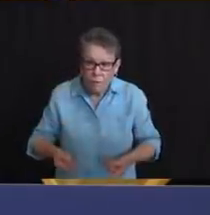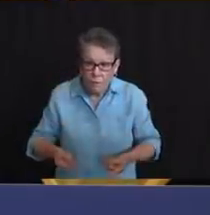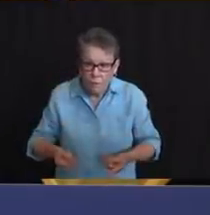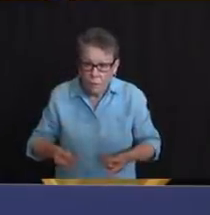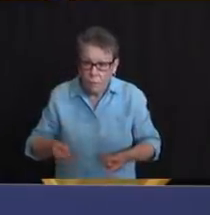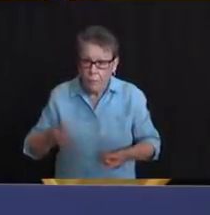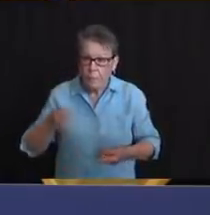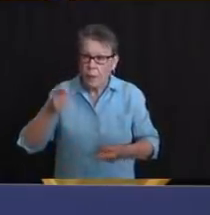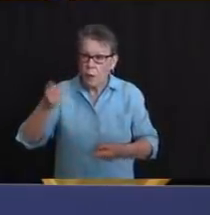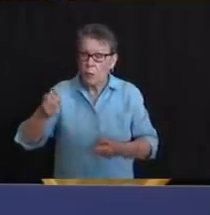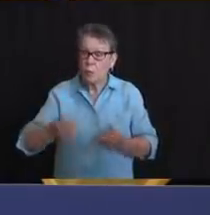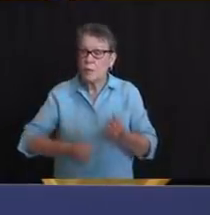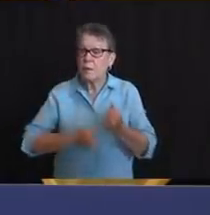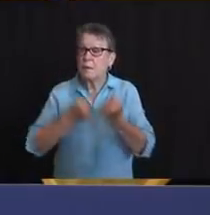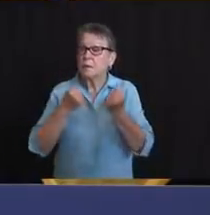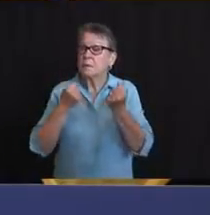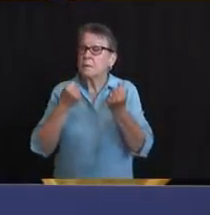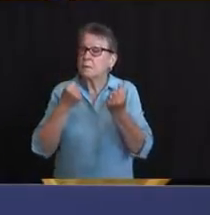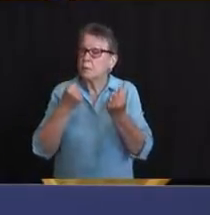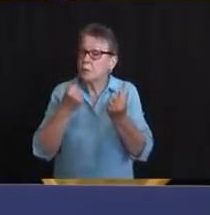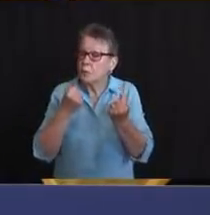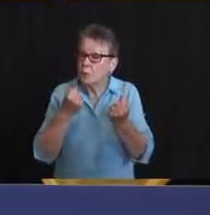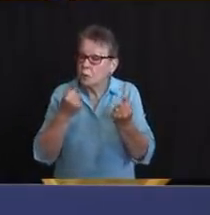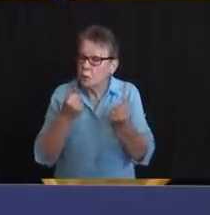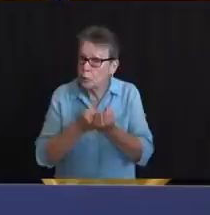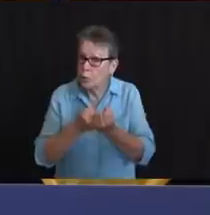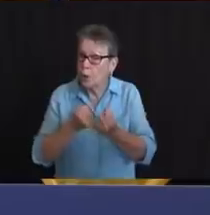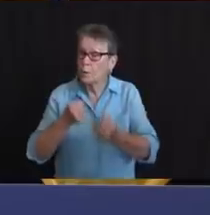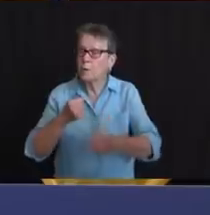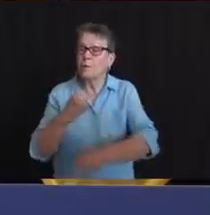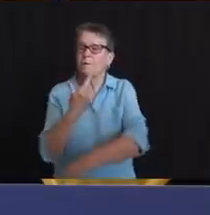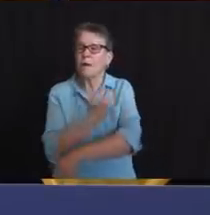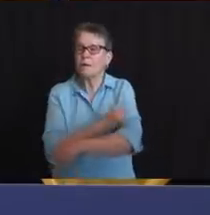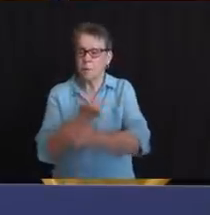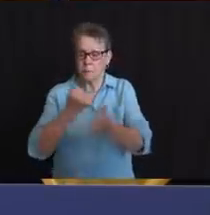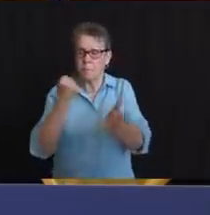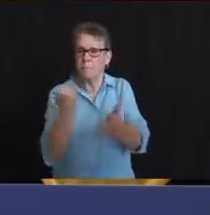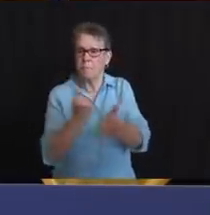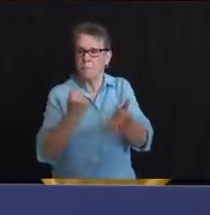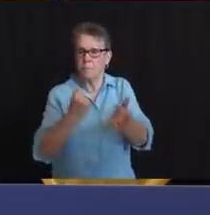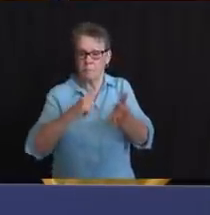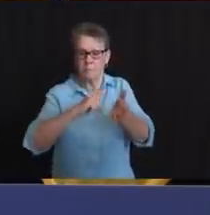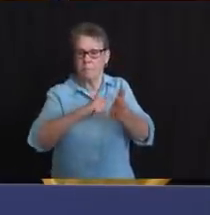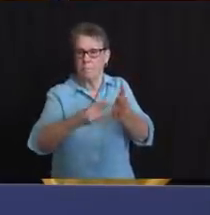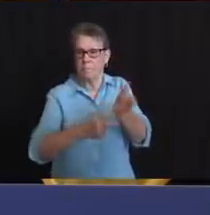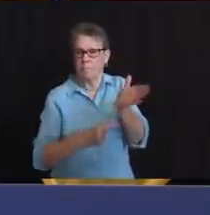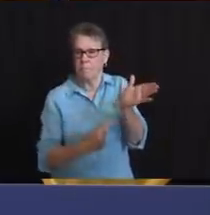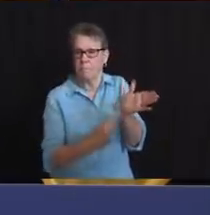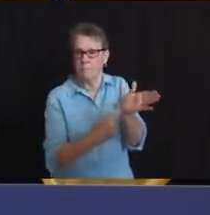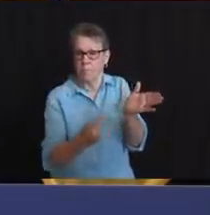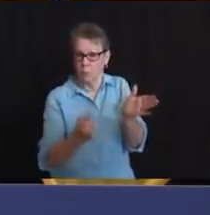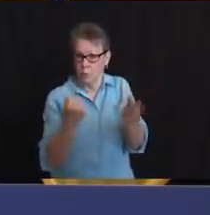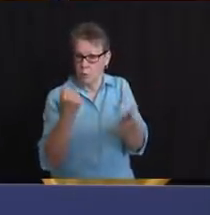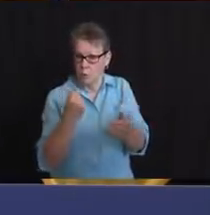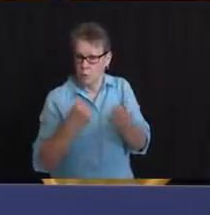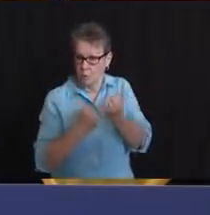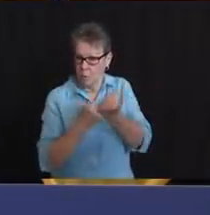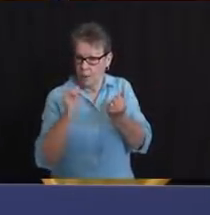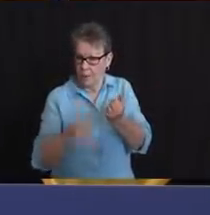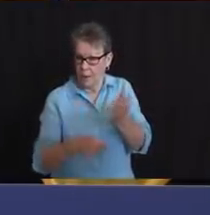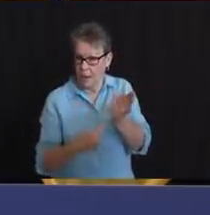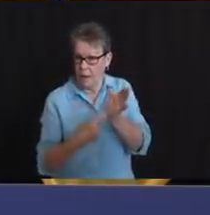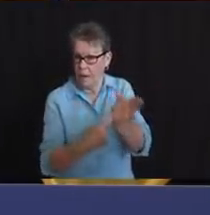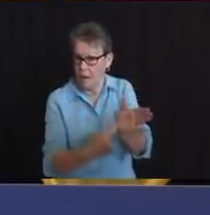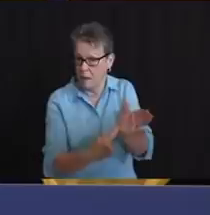the future? You also said last week that your reason for keeping the indoor mask mandate in place was to get more vaccinations. By my